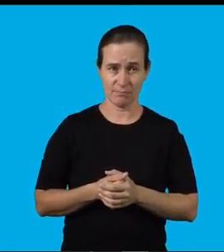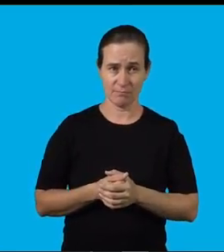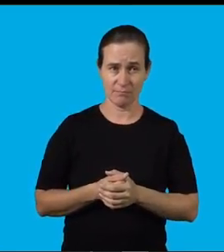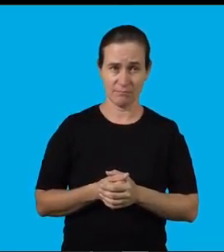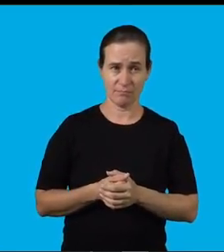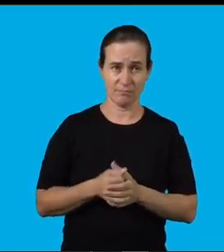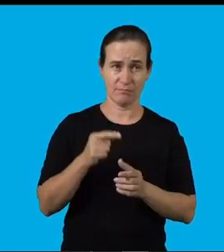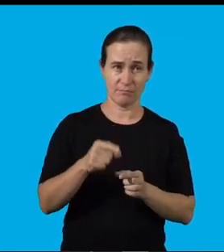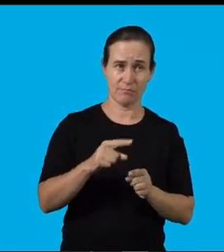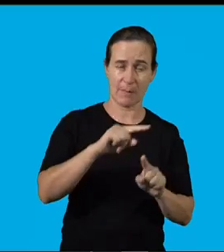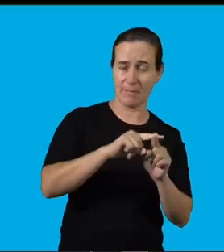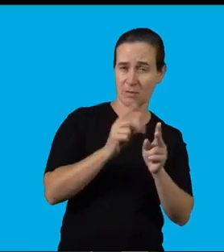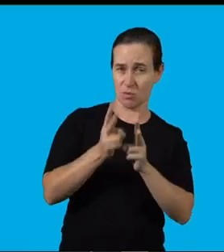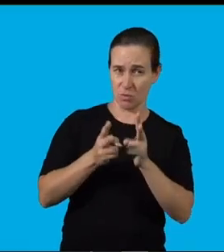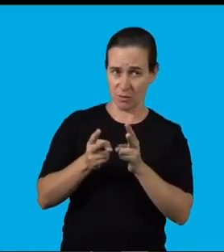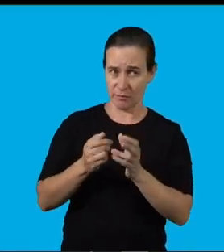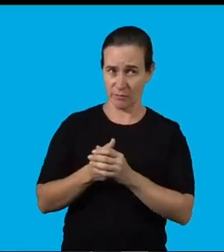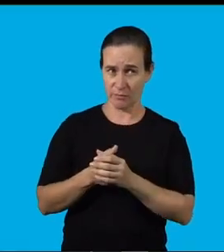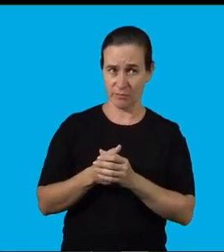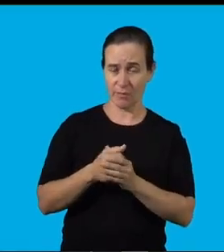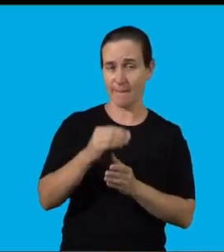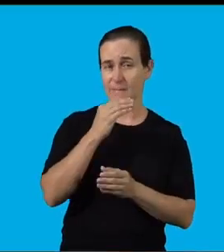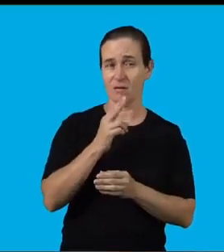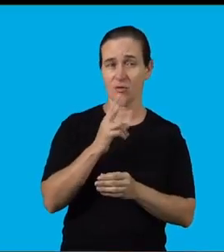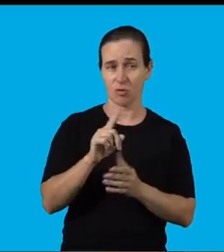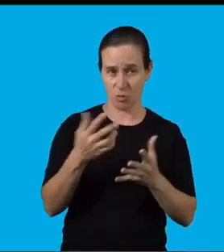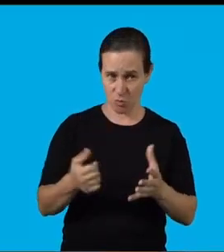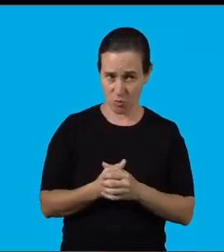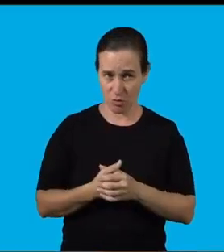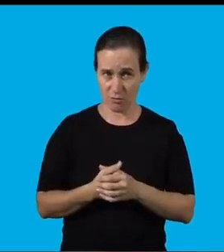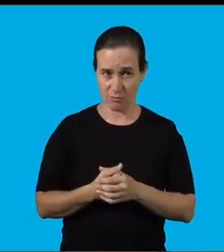plus 12, and that gives us negative